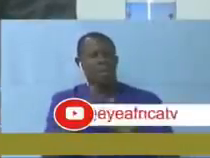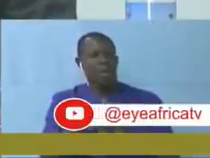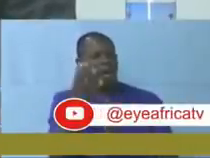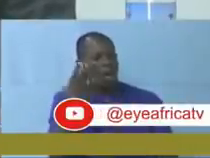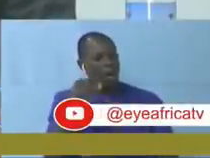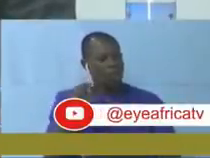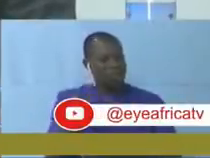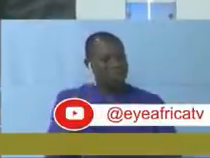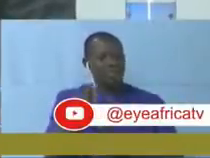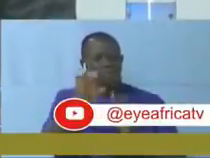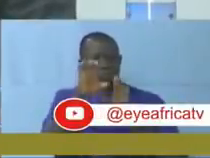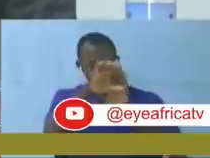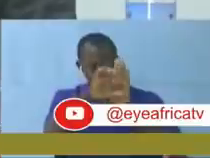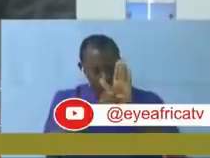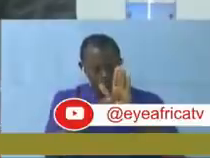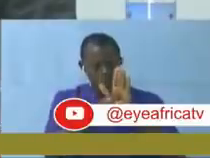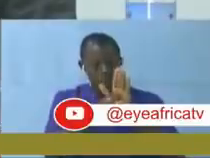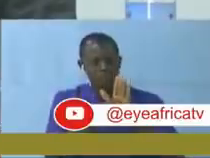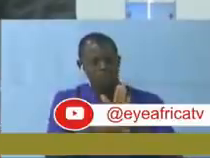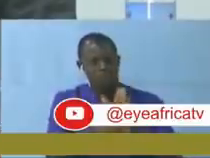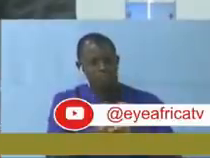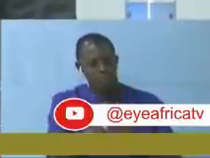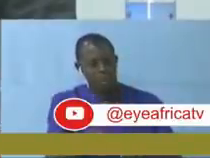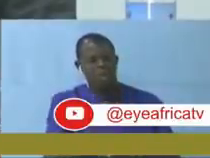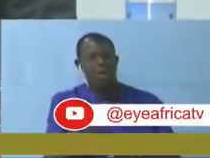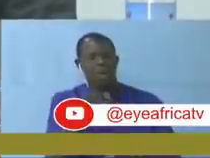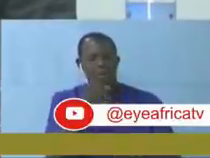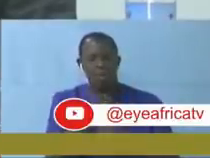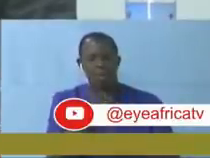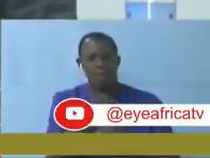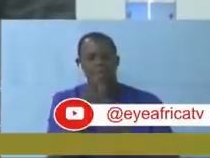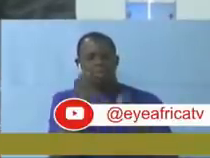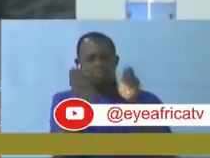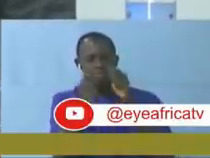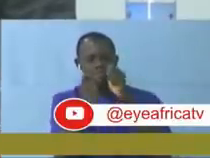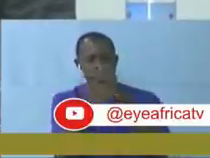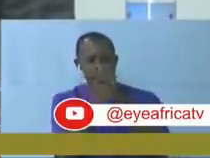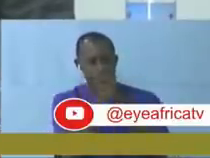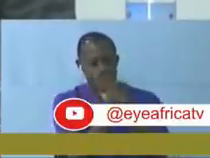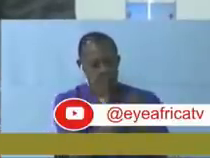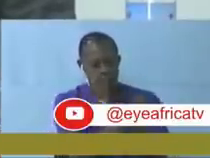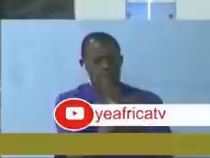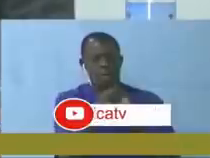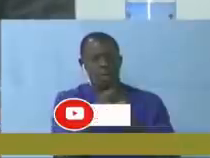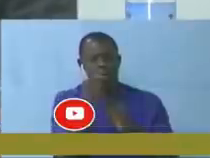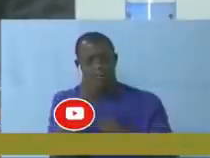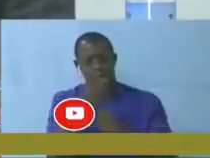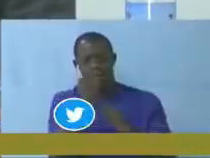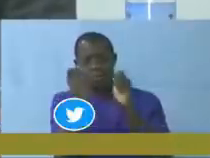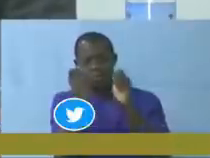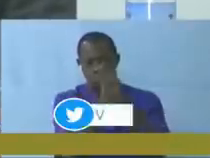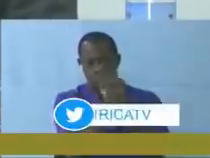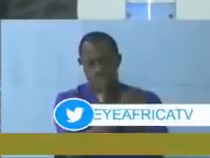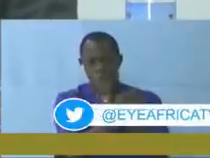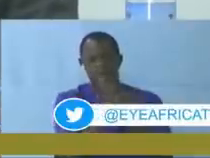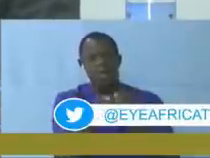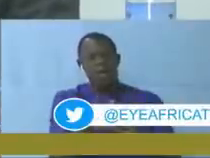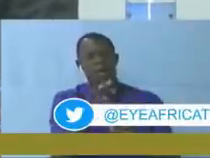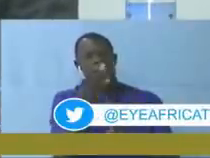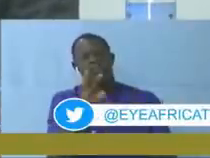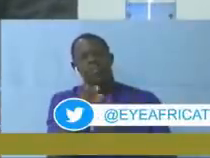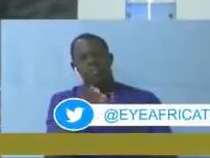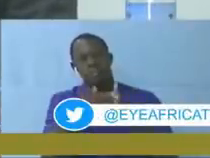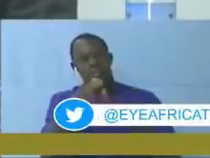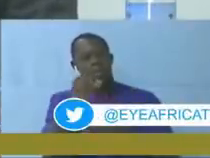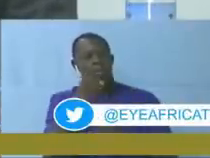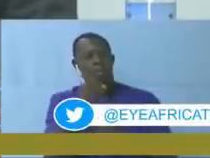constitution was amended, if I may, how it was so bastardized that